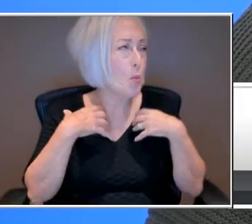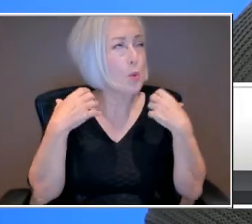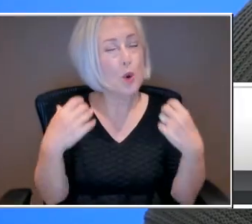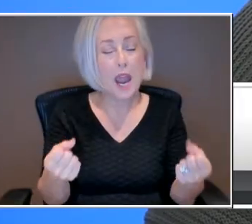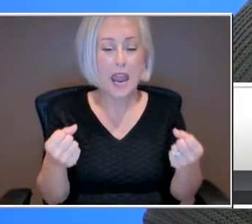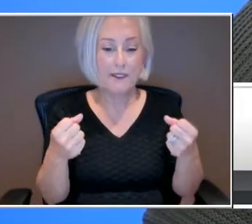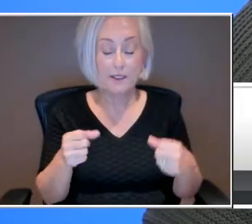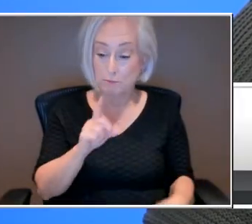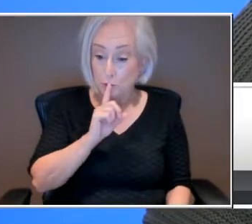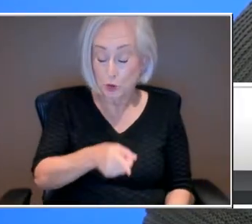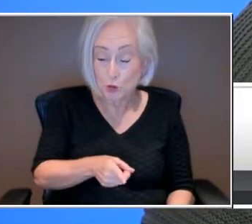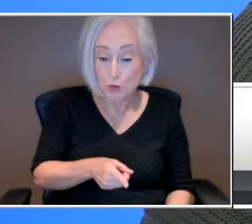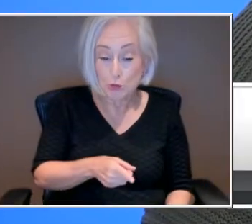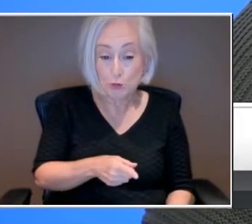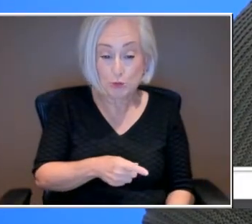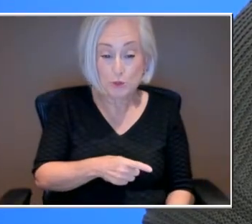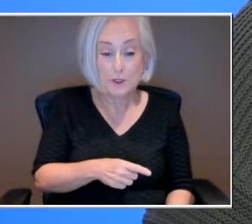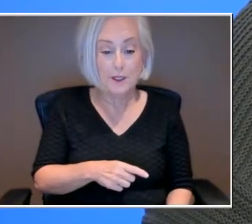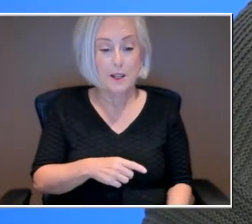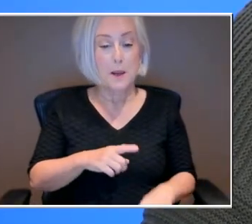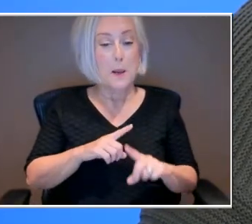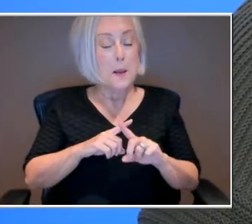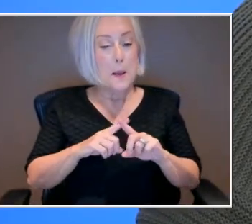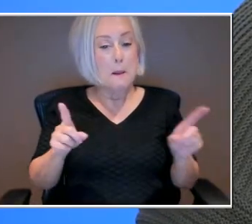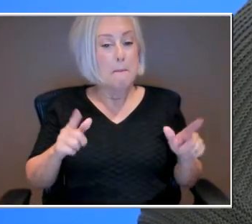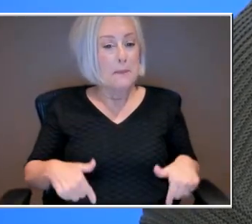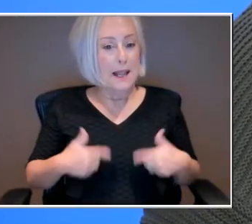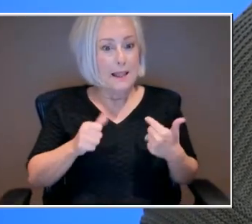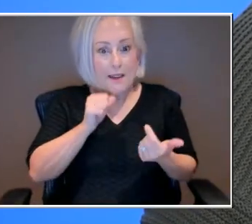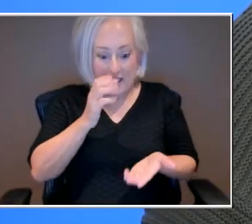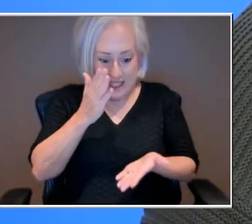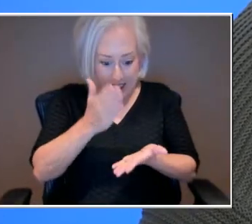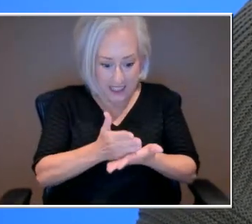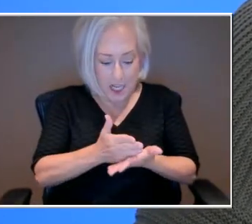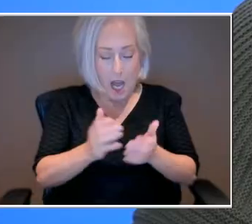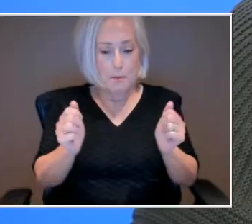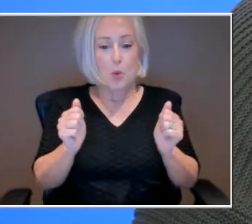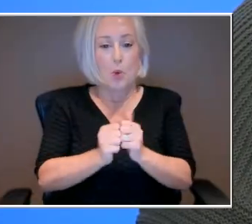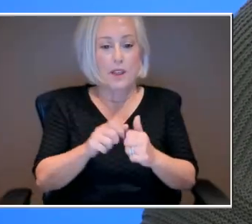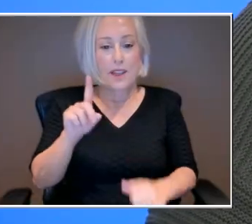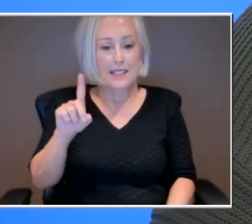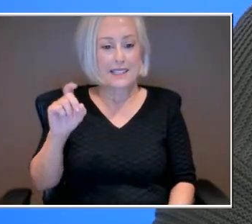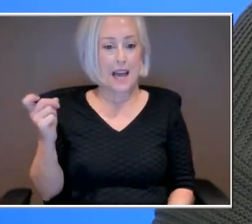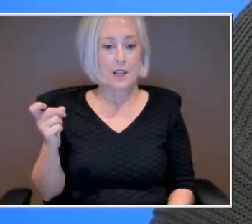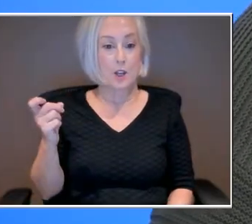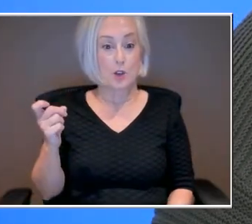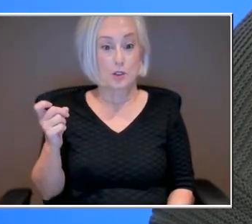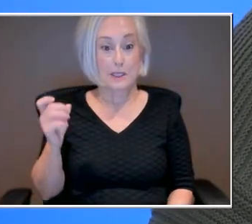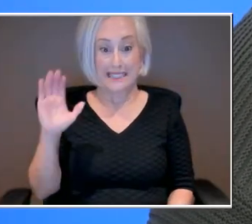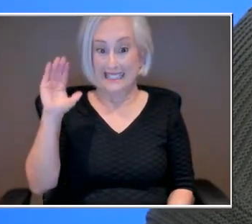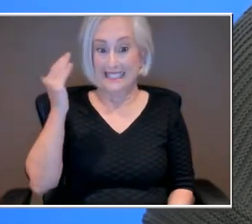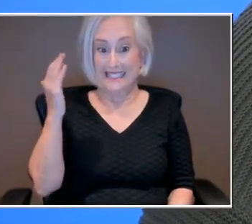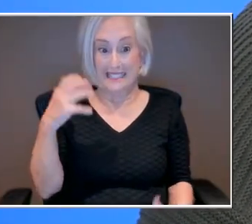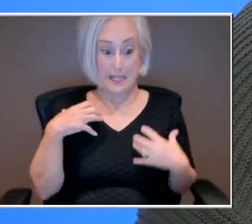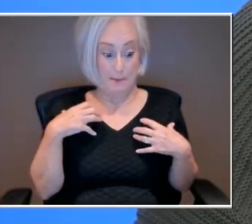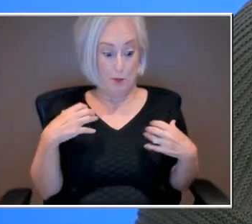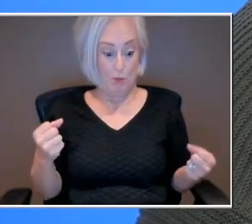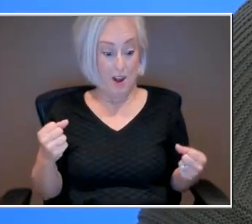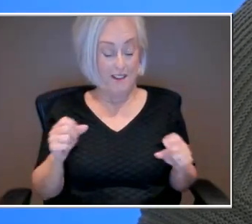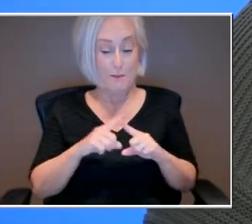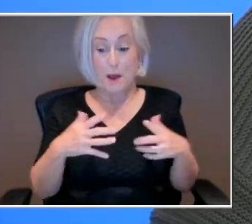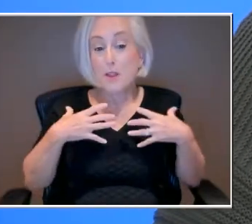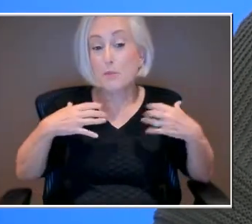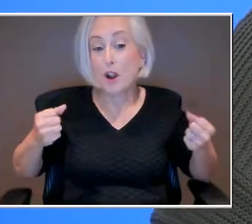true. But life doesn't stop at diagnosis. So while it might seem brave, it's us living our life still. We